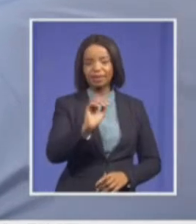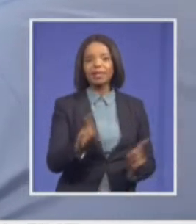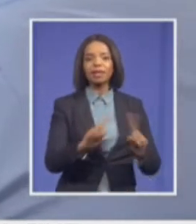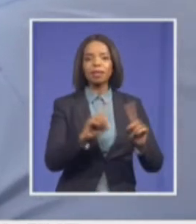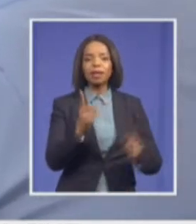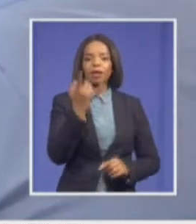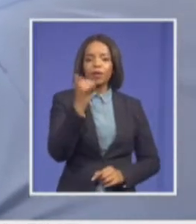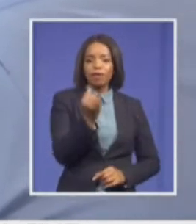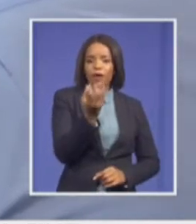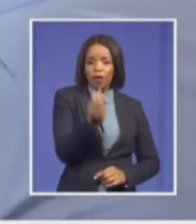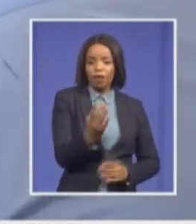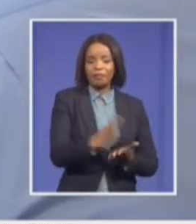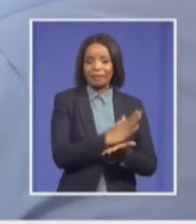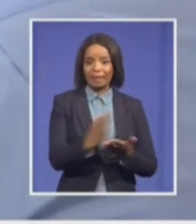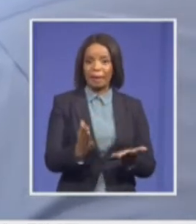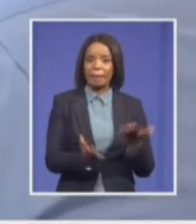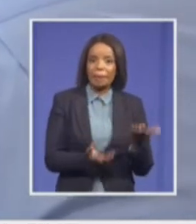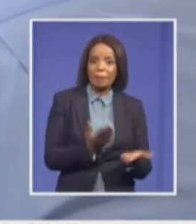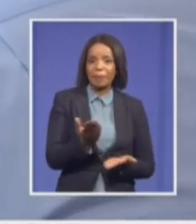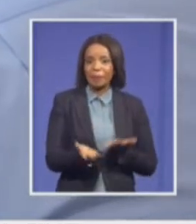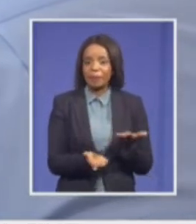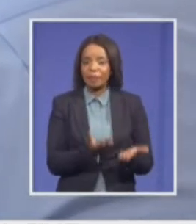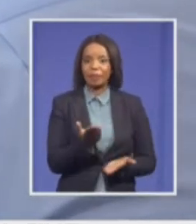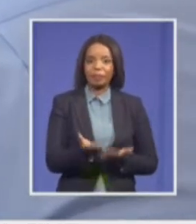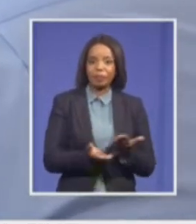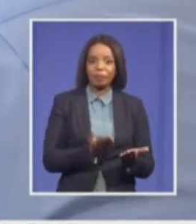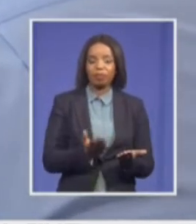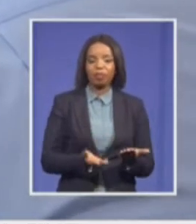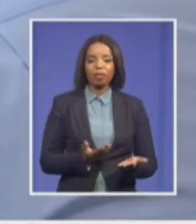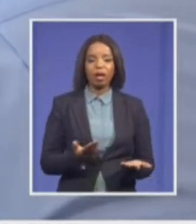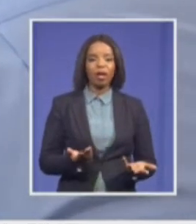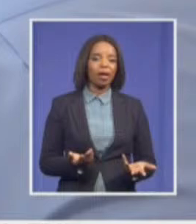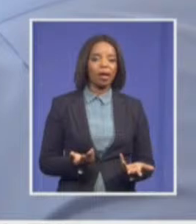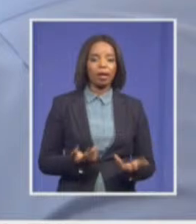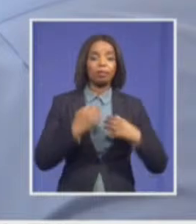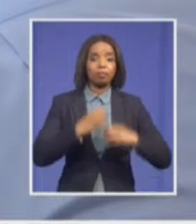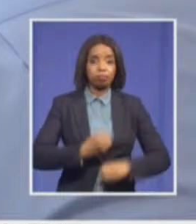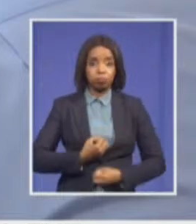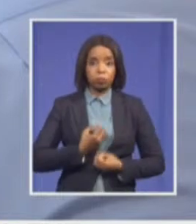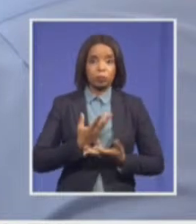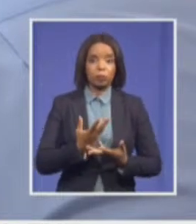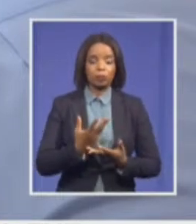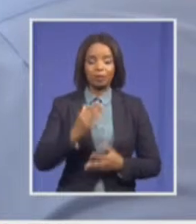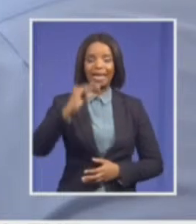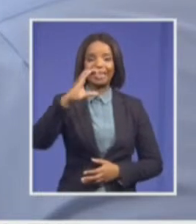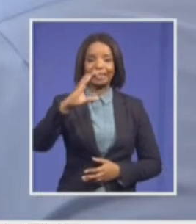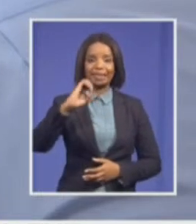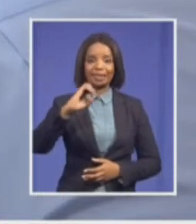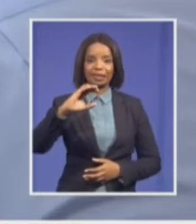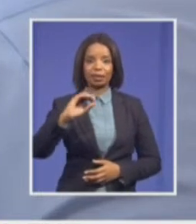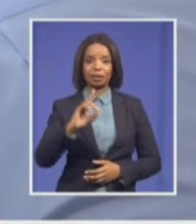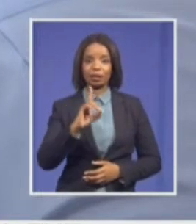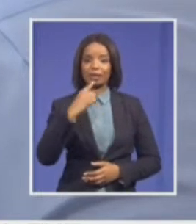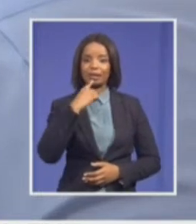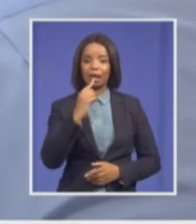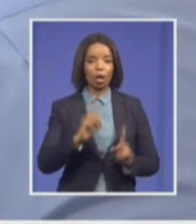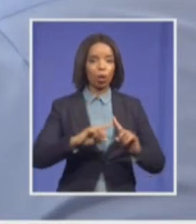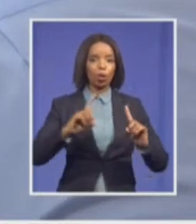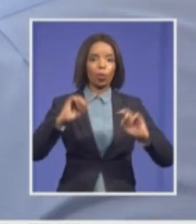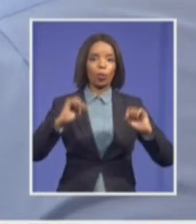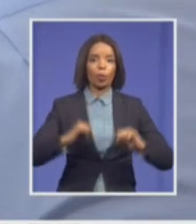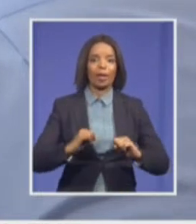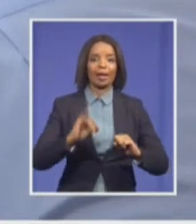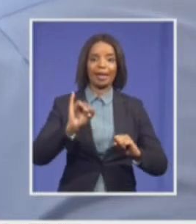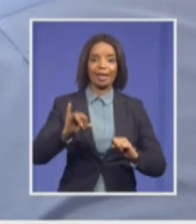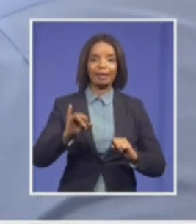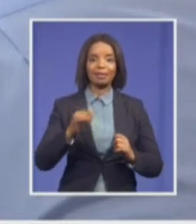express prohibition that says that the CEO cannot discipline an employee. And there is none. That proposition. Yeah. There is none. But I like